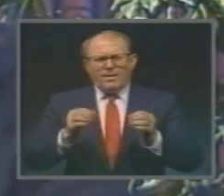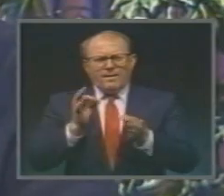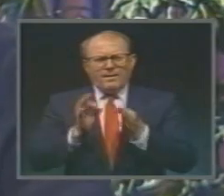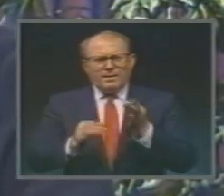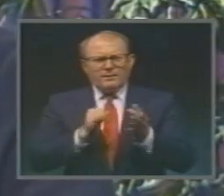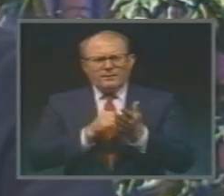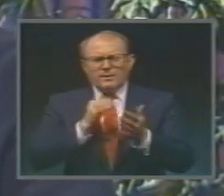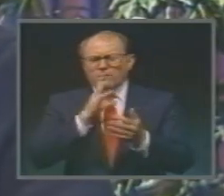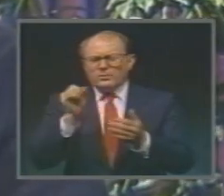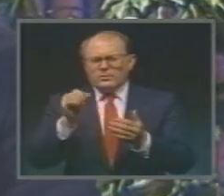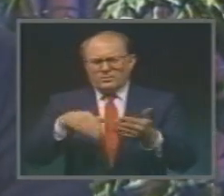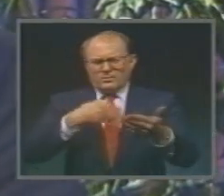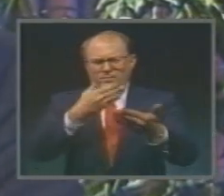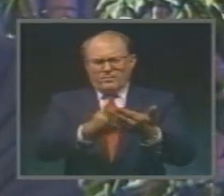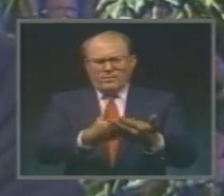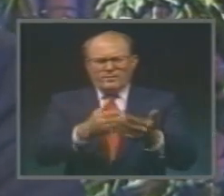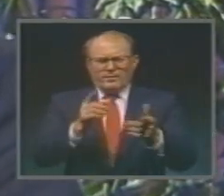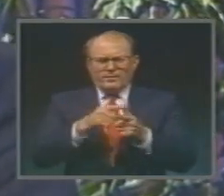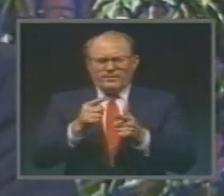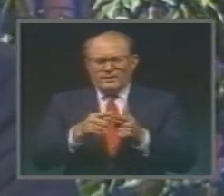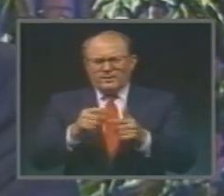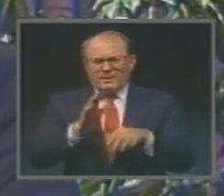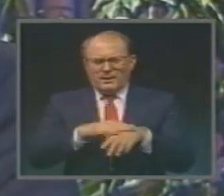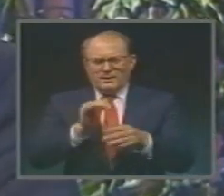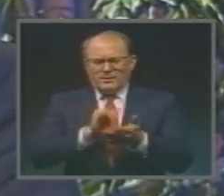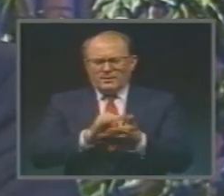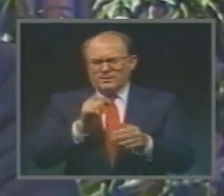proven right then and right there.